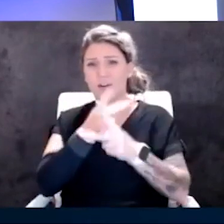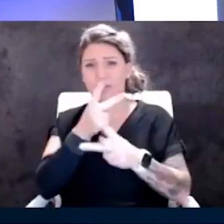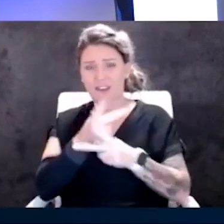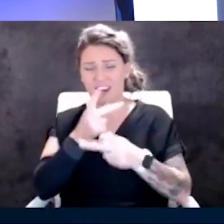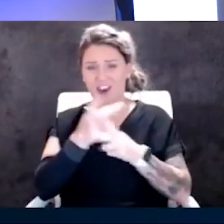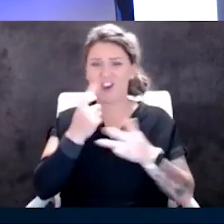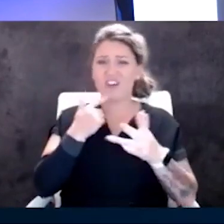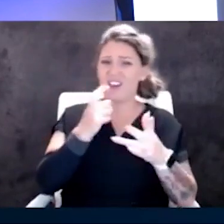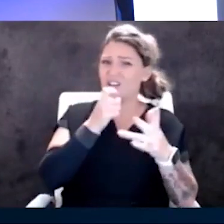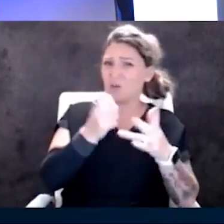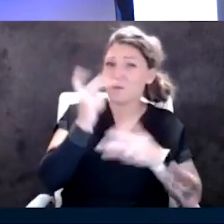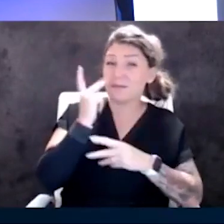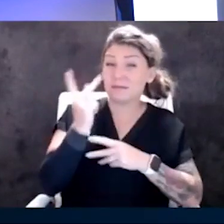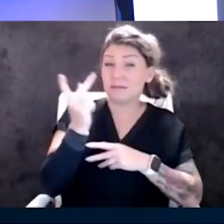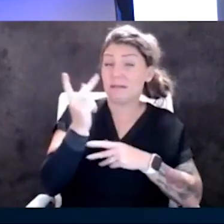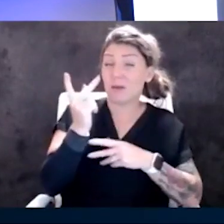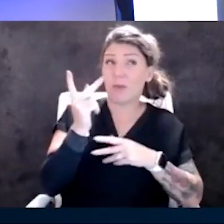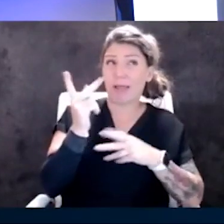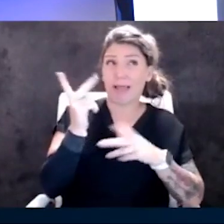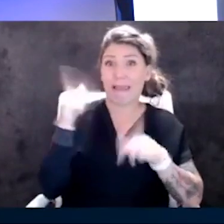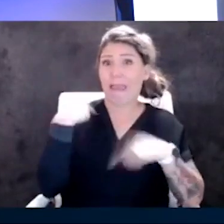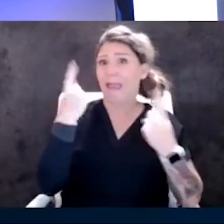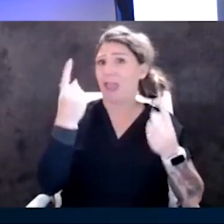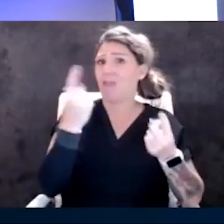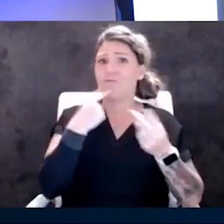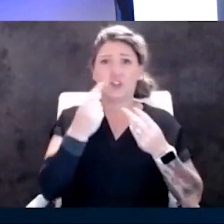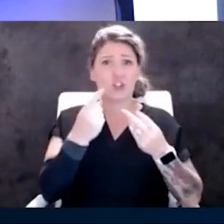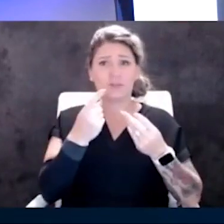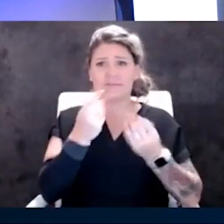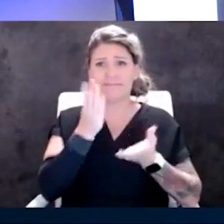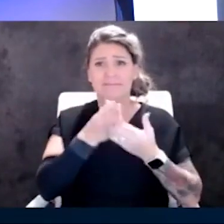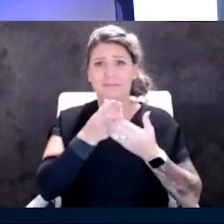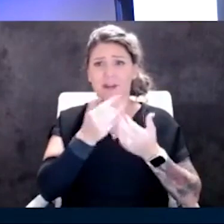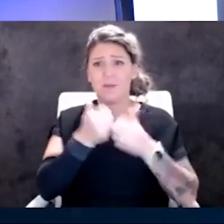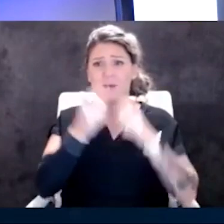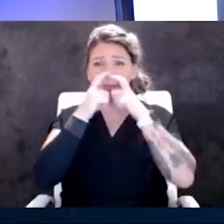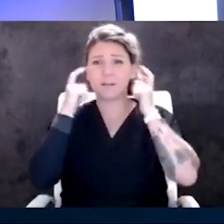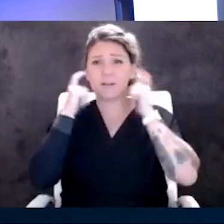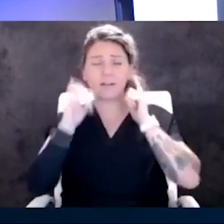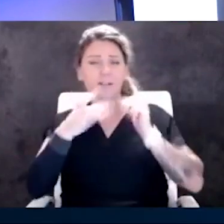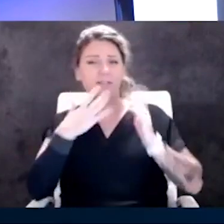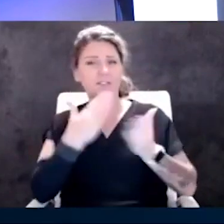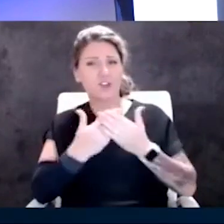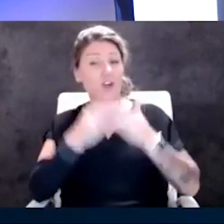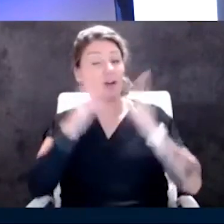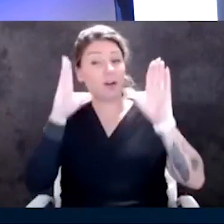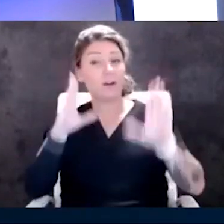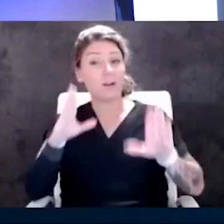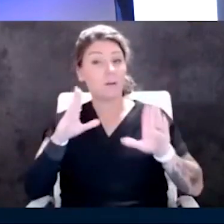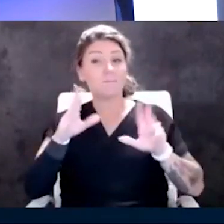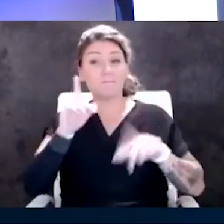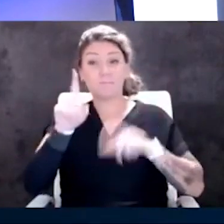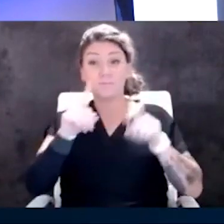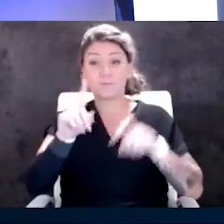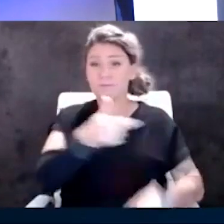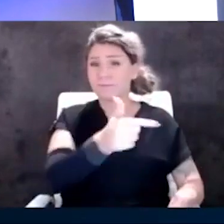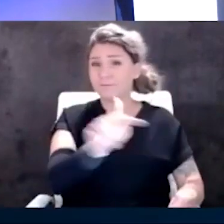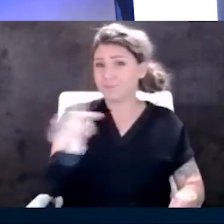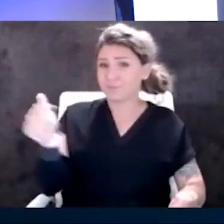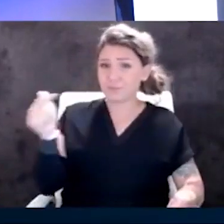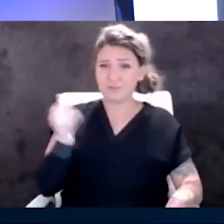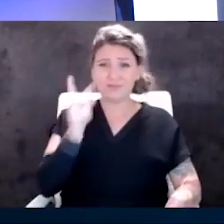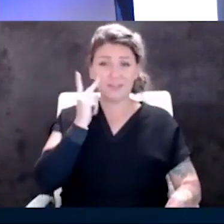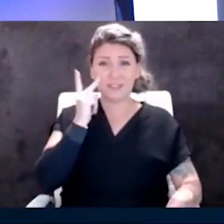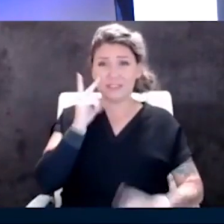away within healthcare. Can you add to that? Yeah, that is a really great question. Let's go around the audience and see how everybody feels about